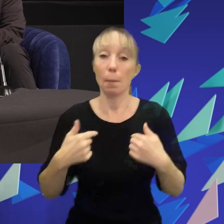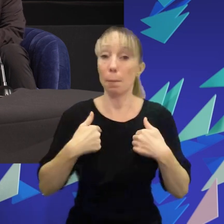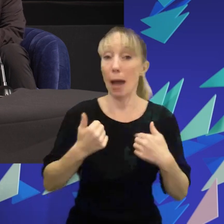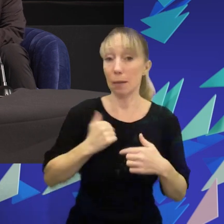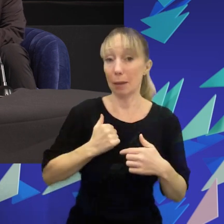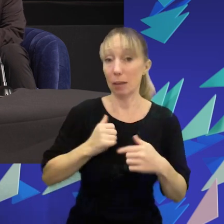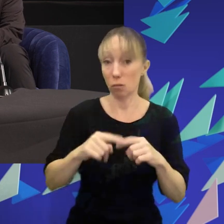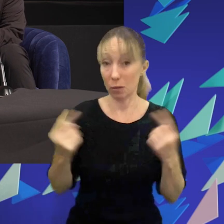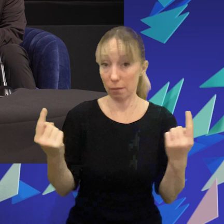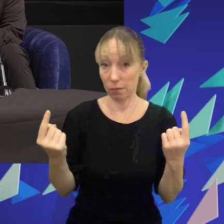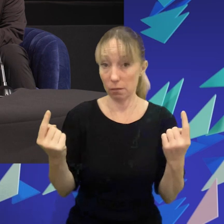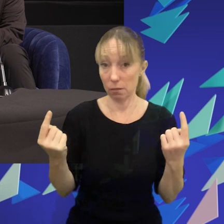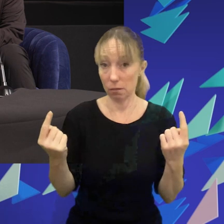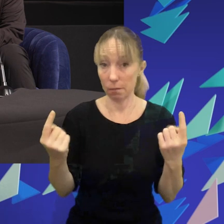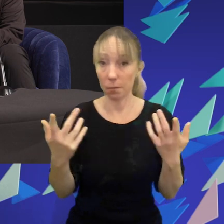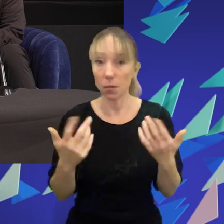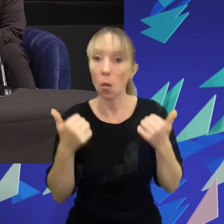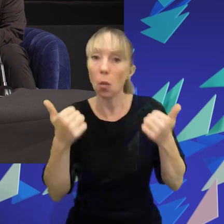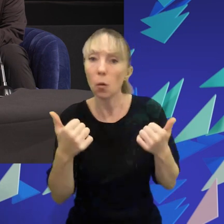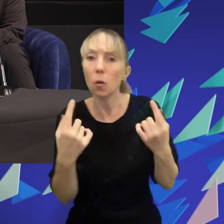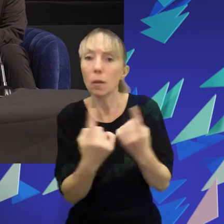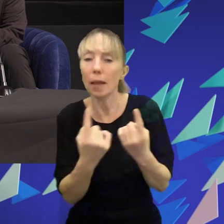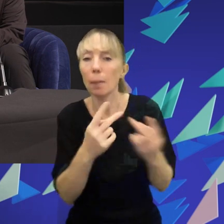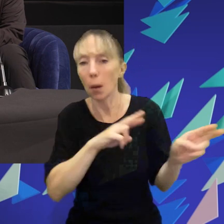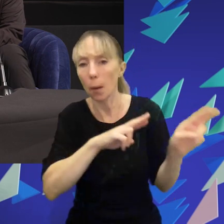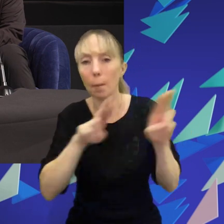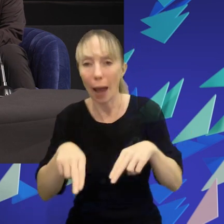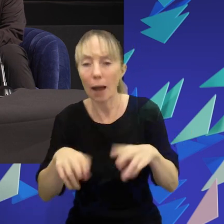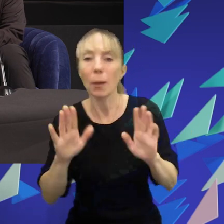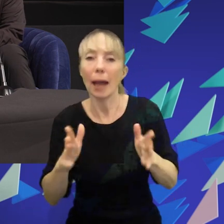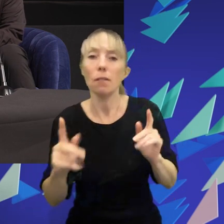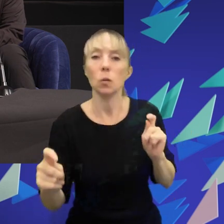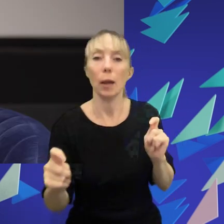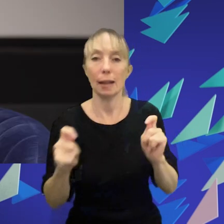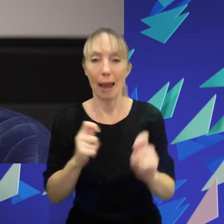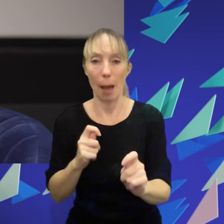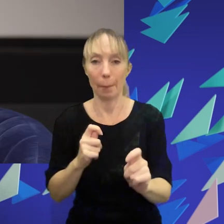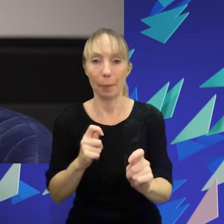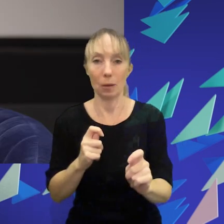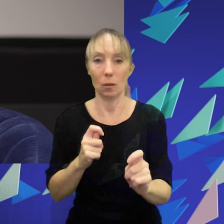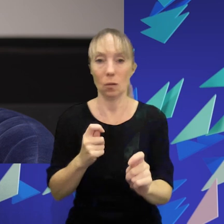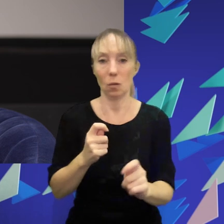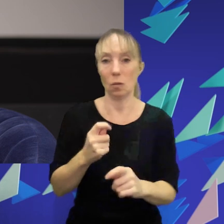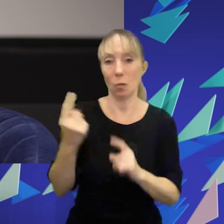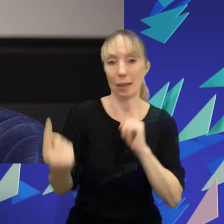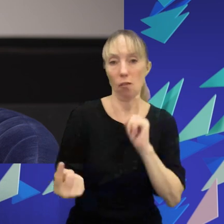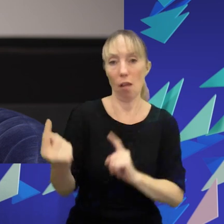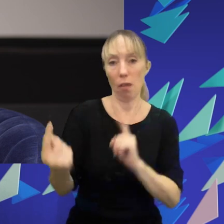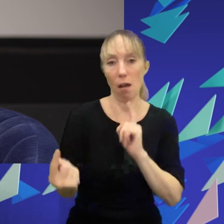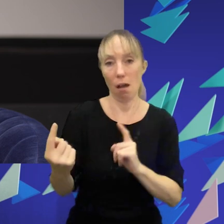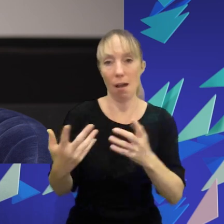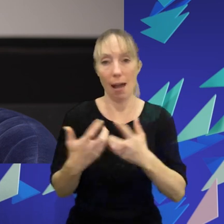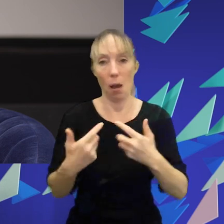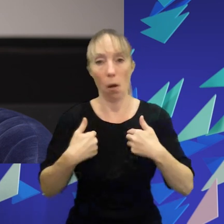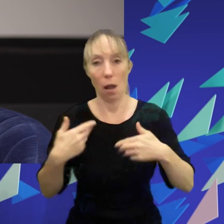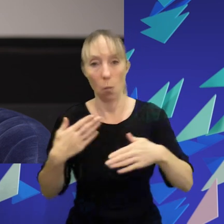of people were different. So the great thing was we had to adapt each other to the way I